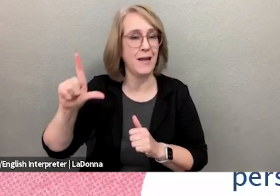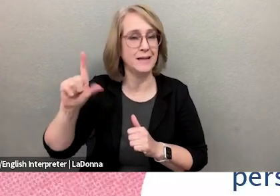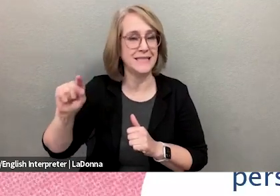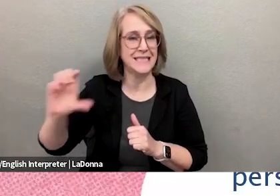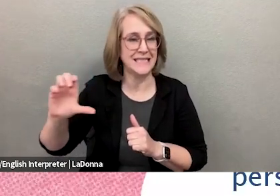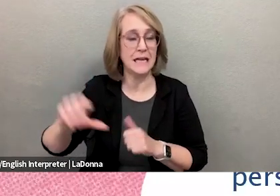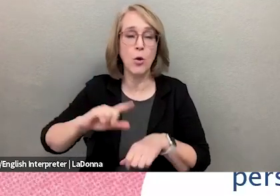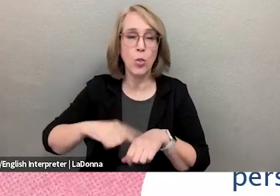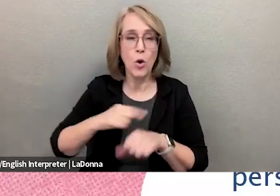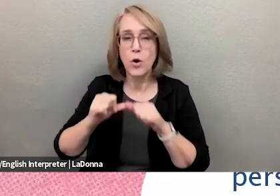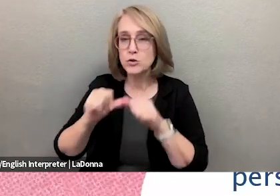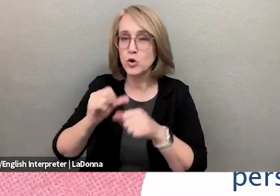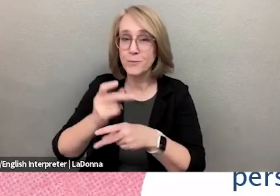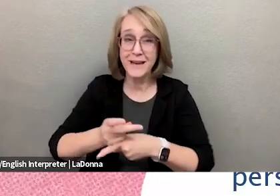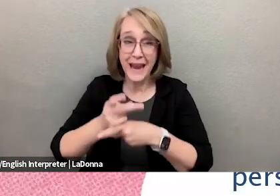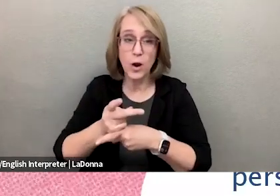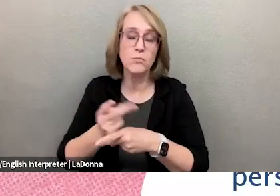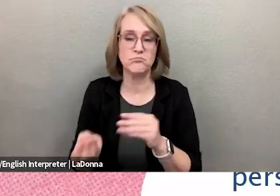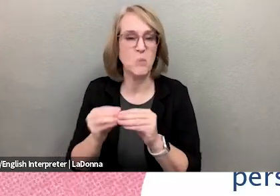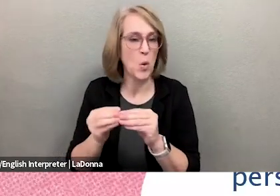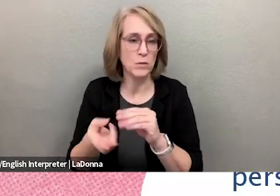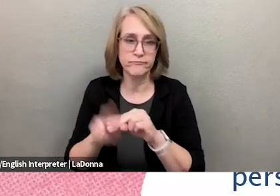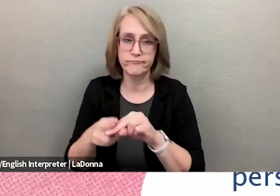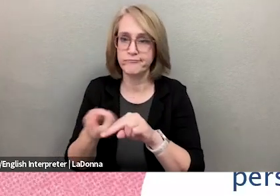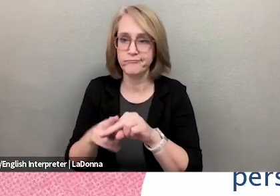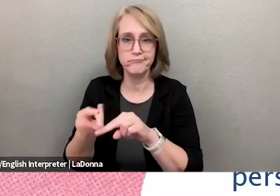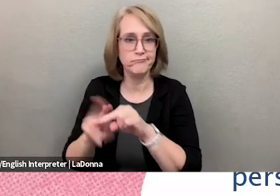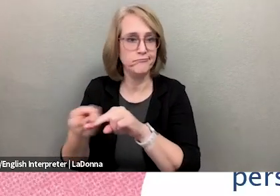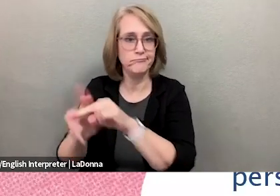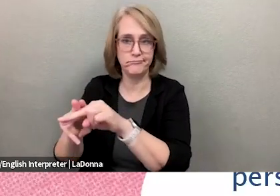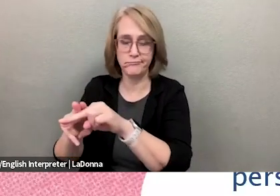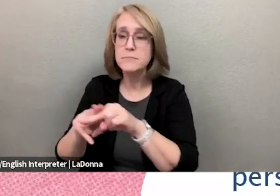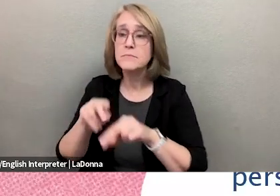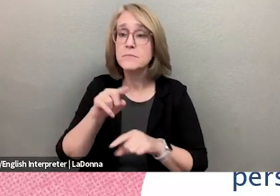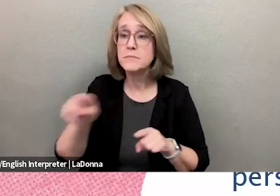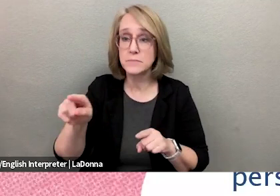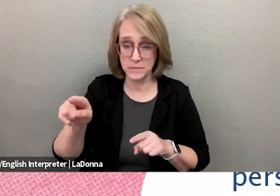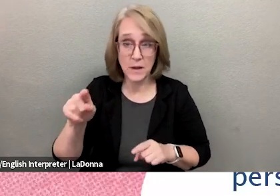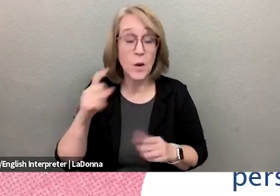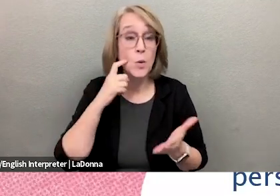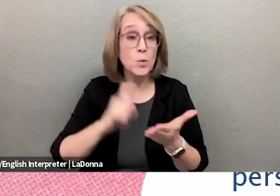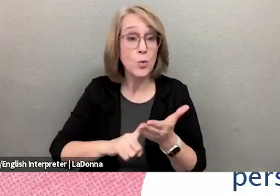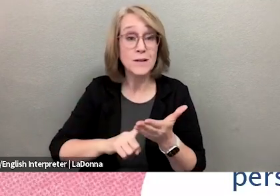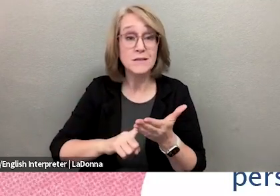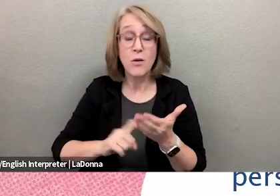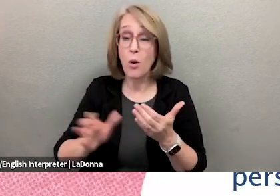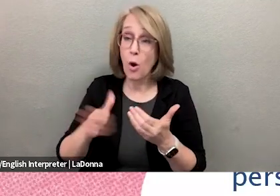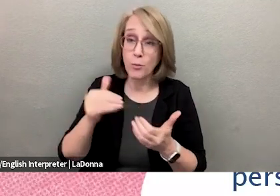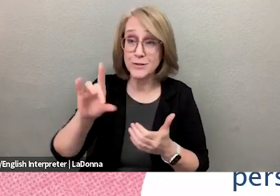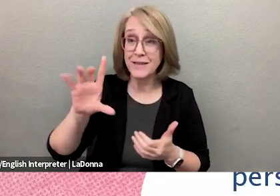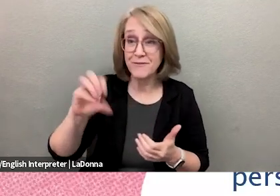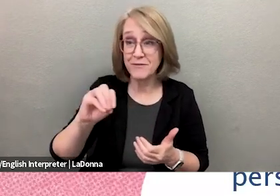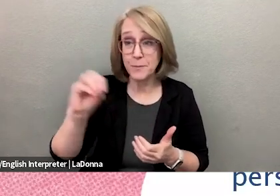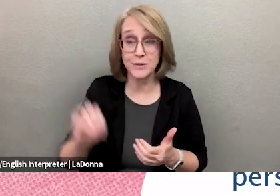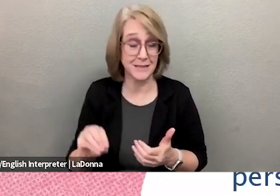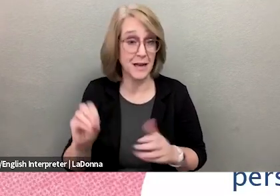rapidly aging population. As you can see from the infographic, nearly 50% of Americans 75 and older